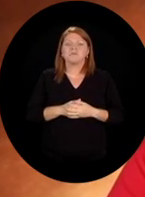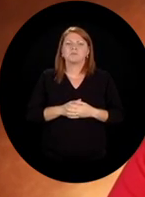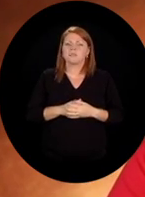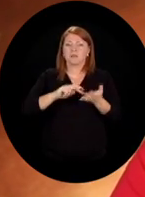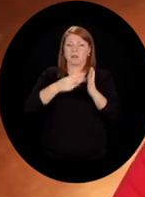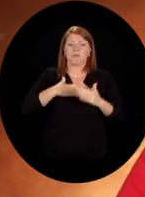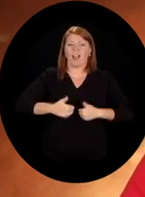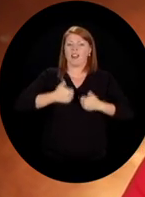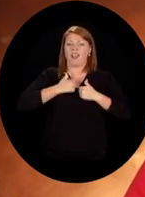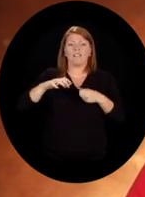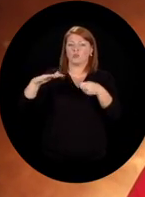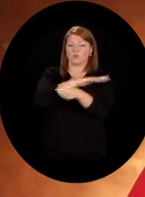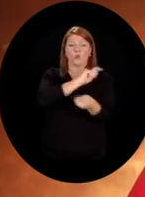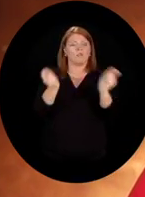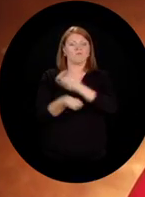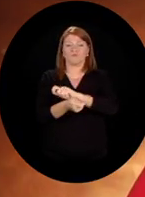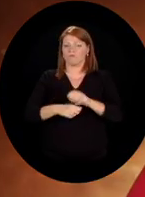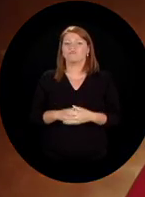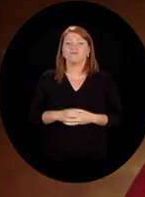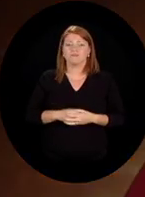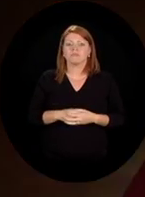It completely changed my life.